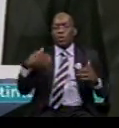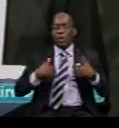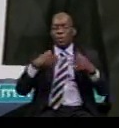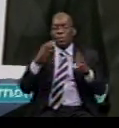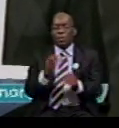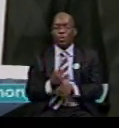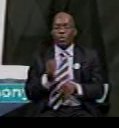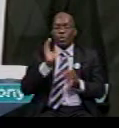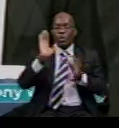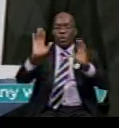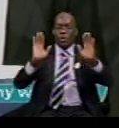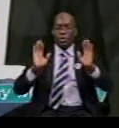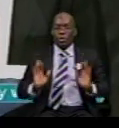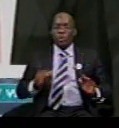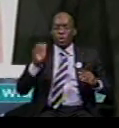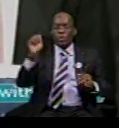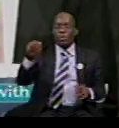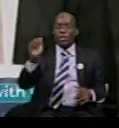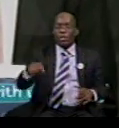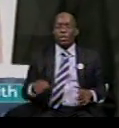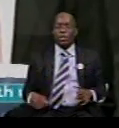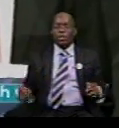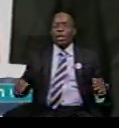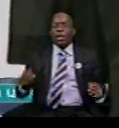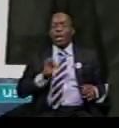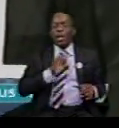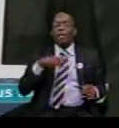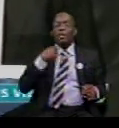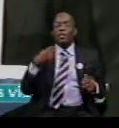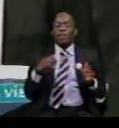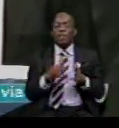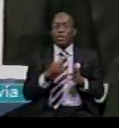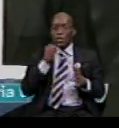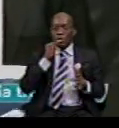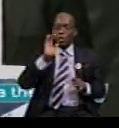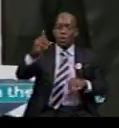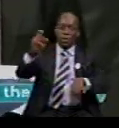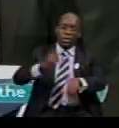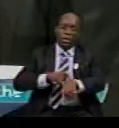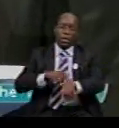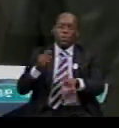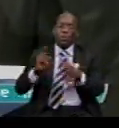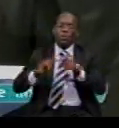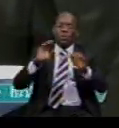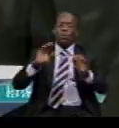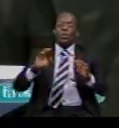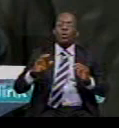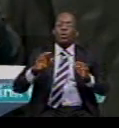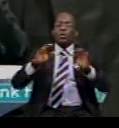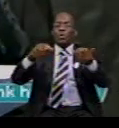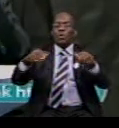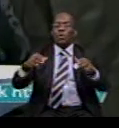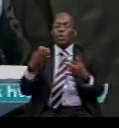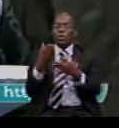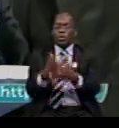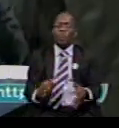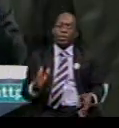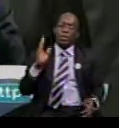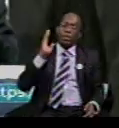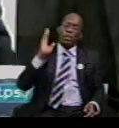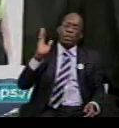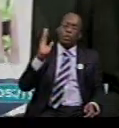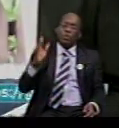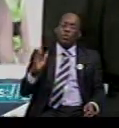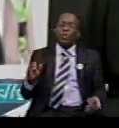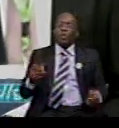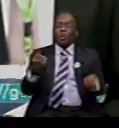Yes. I say it is your turn to give testimony. Be coming forward now. As you receive the touch of